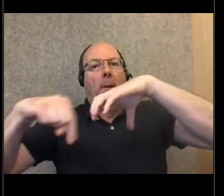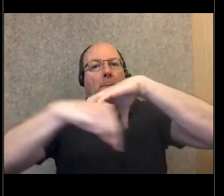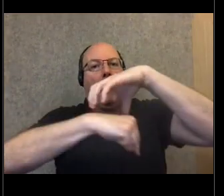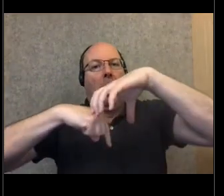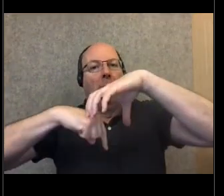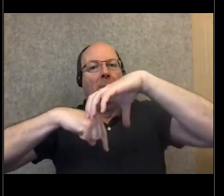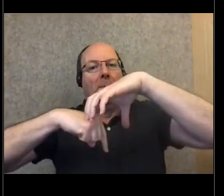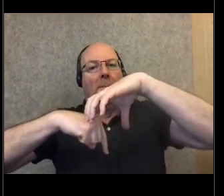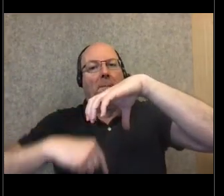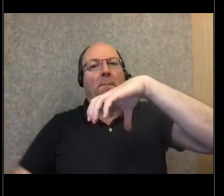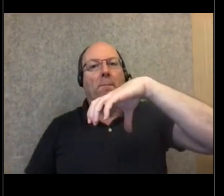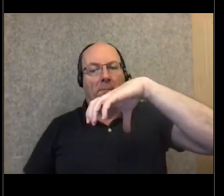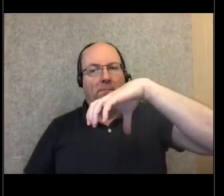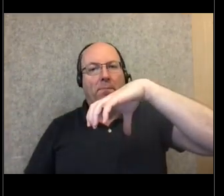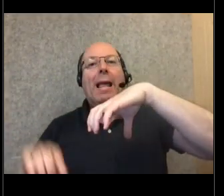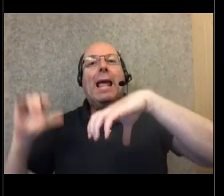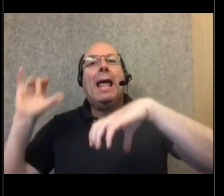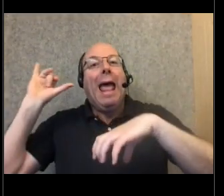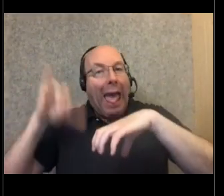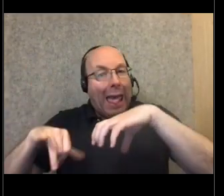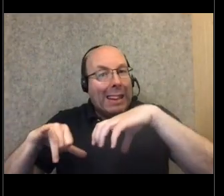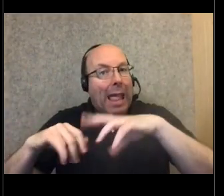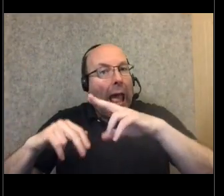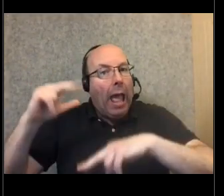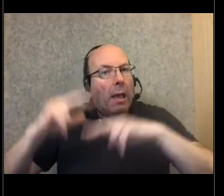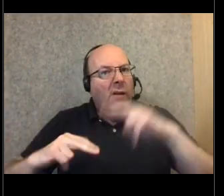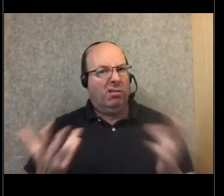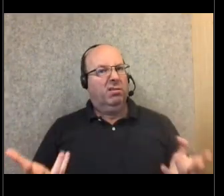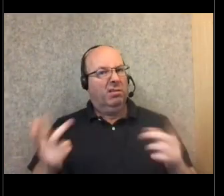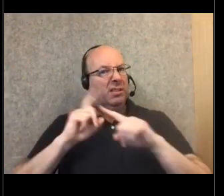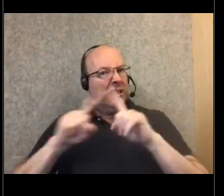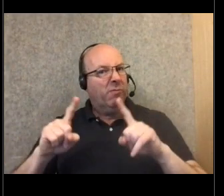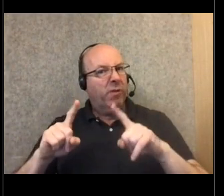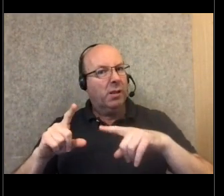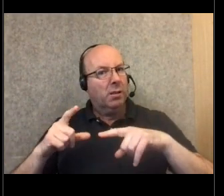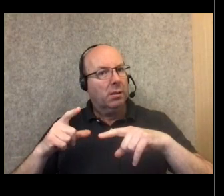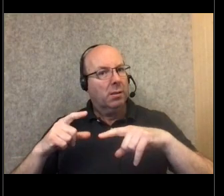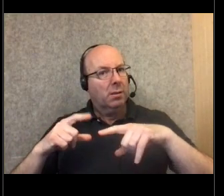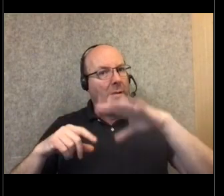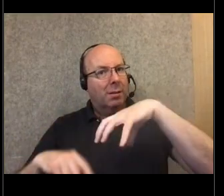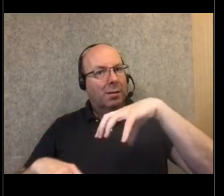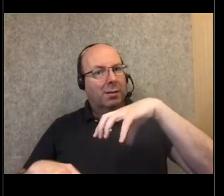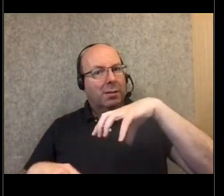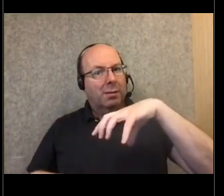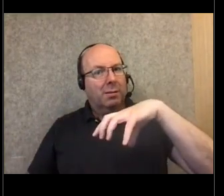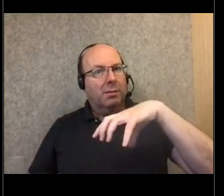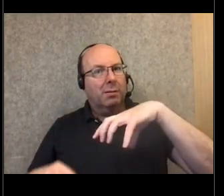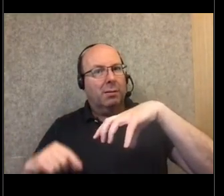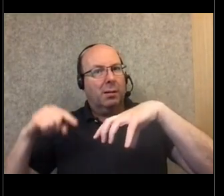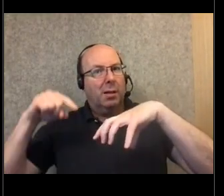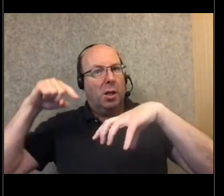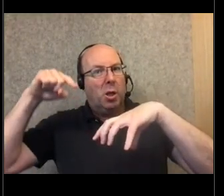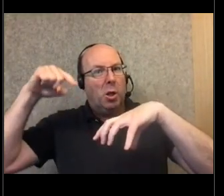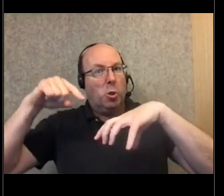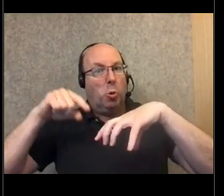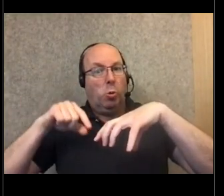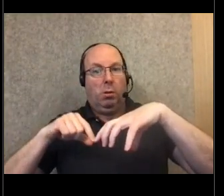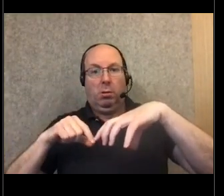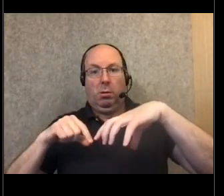On a site with unusual characteristics, it is impractical to provide an accessible